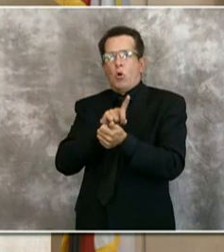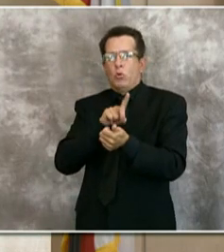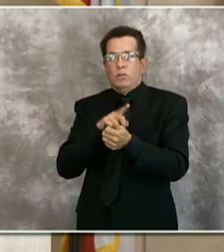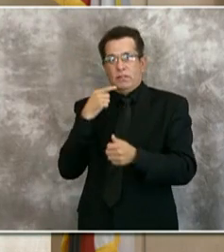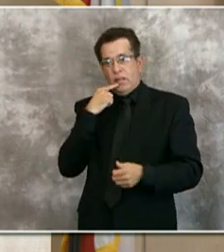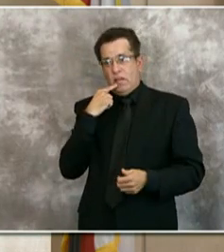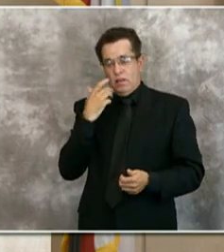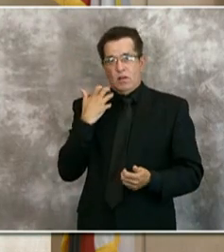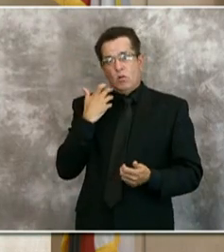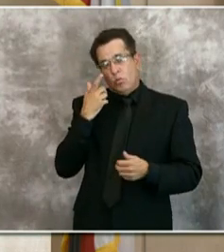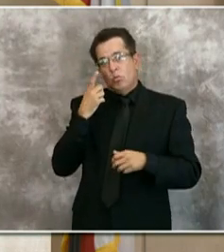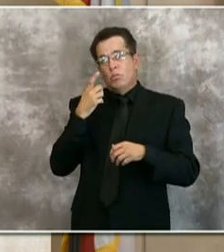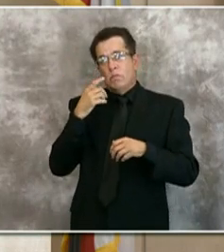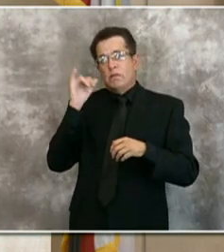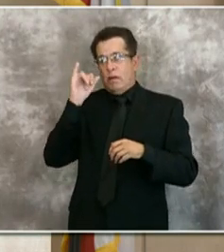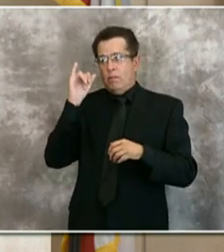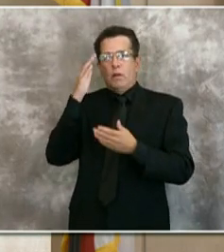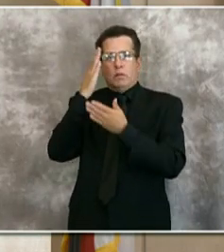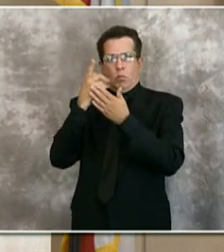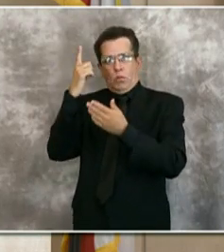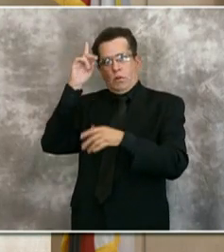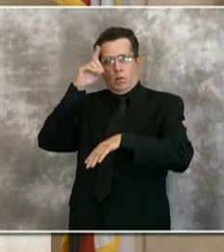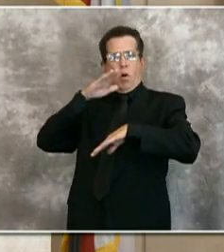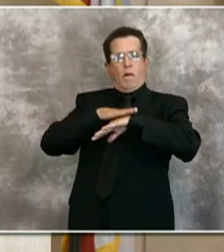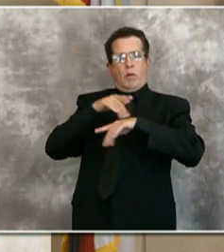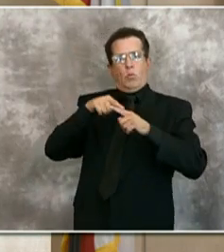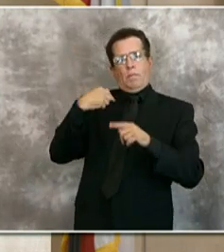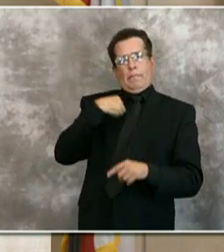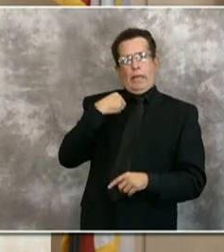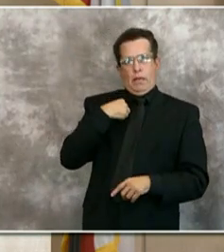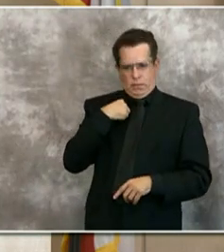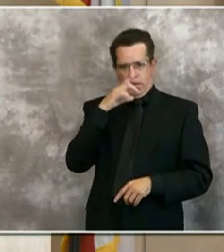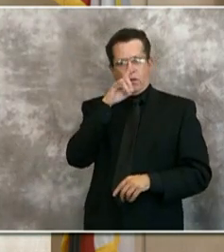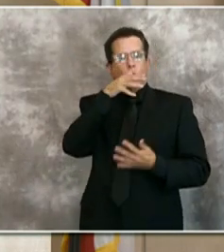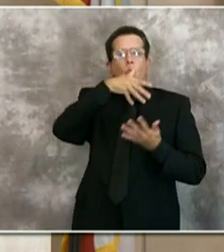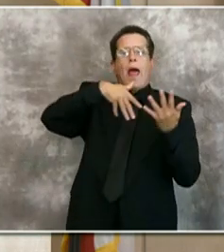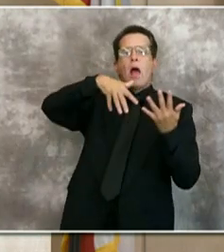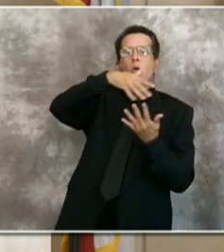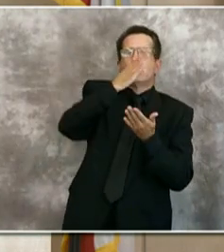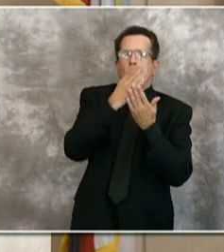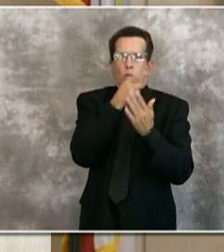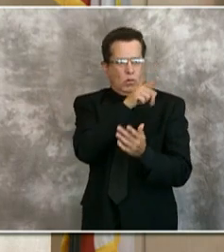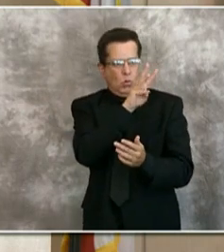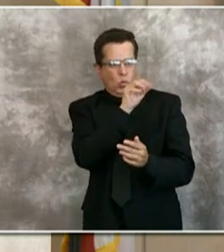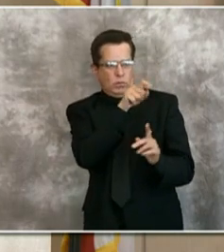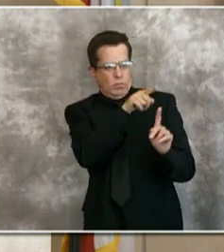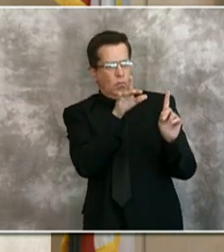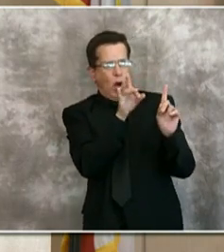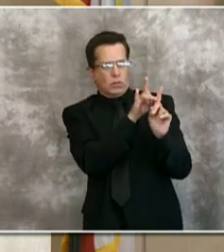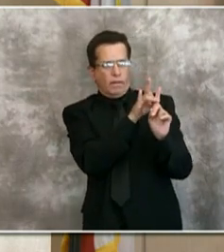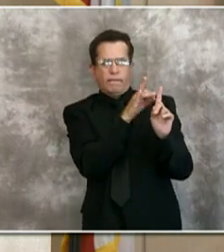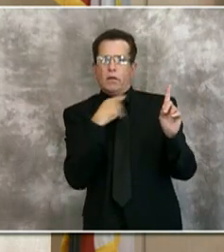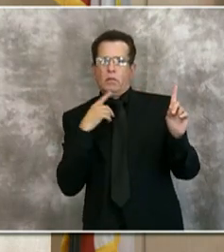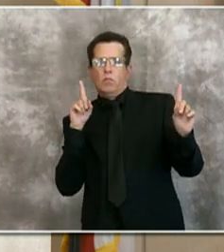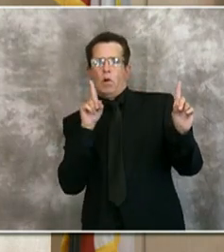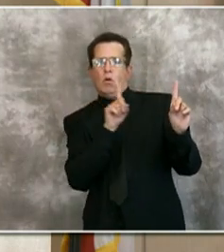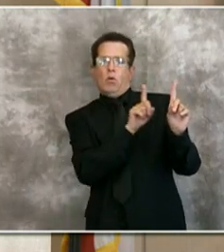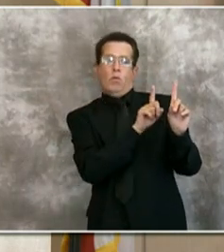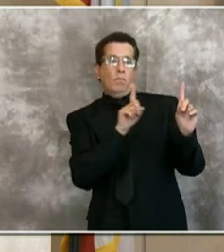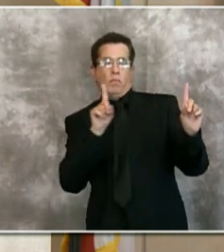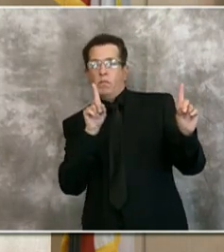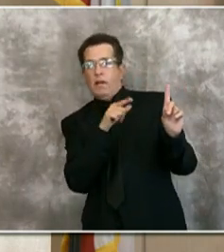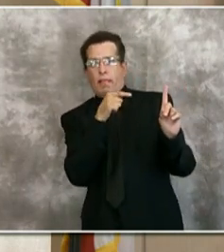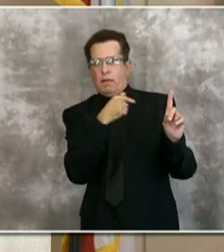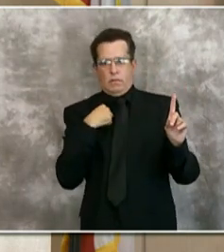in point, I was notified that I had been in close contact with a positive by a contact tracer. Quarantine, I